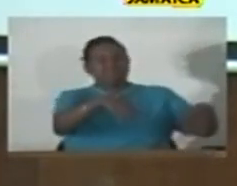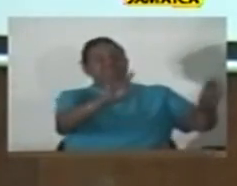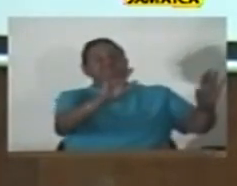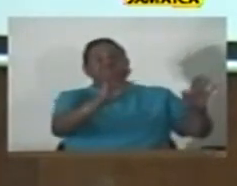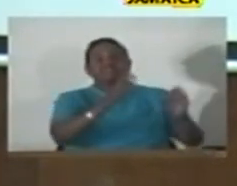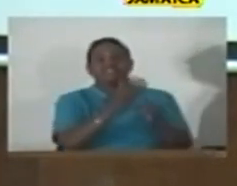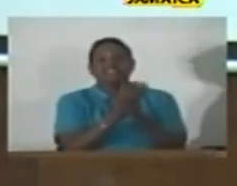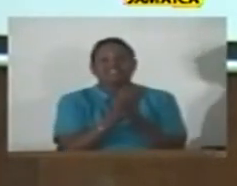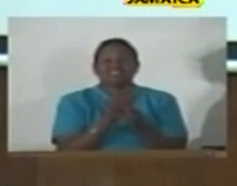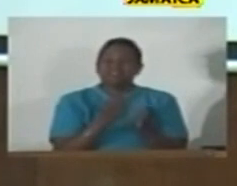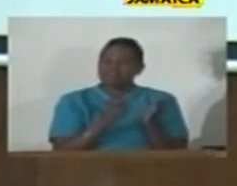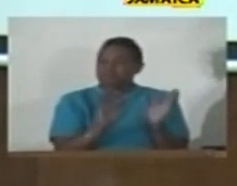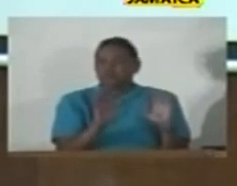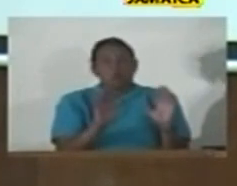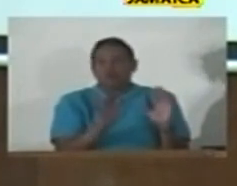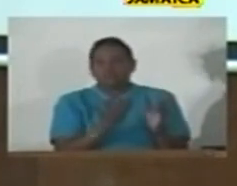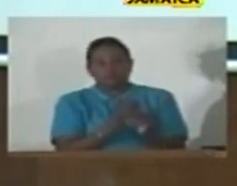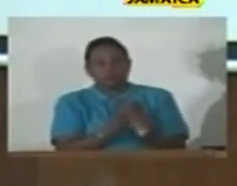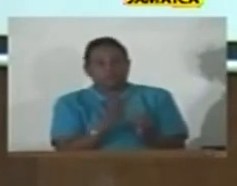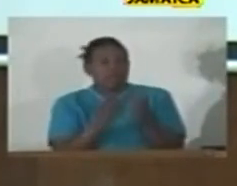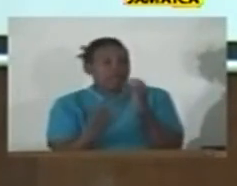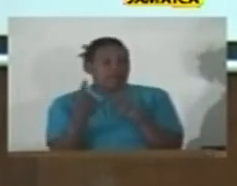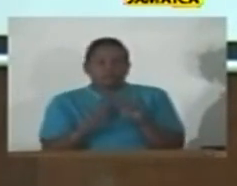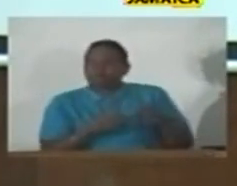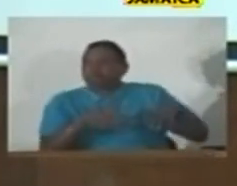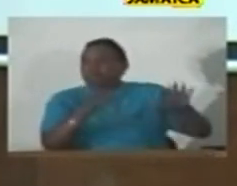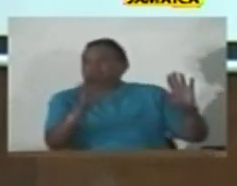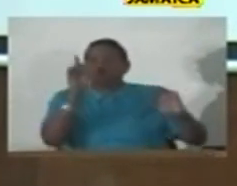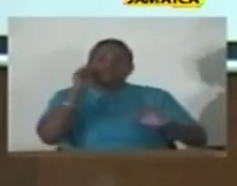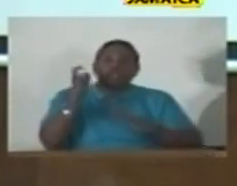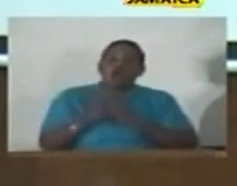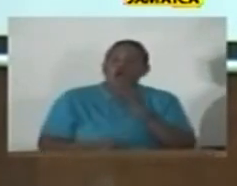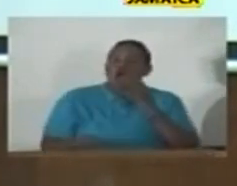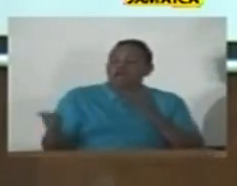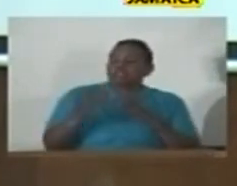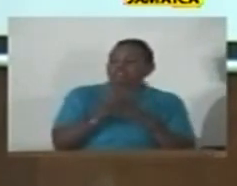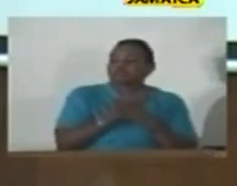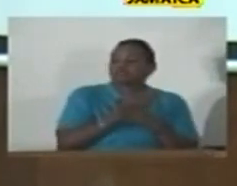property last month is because it was costing them between